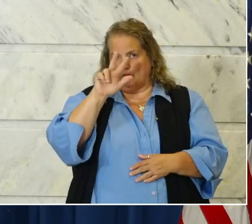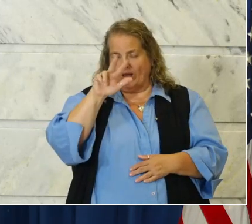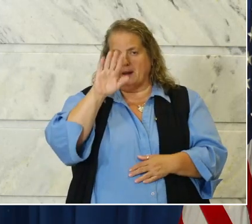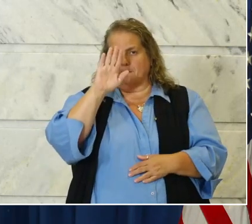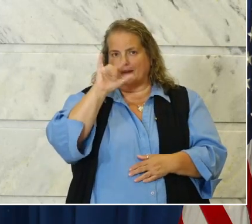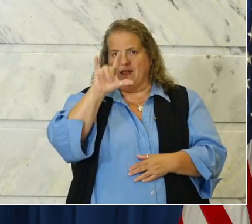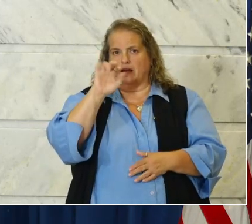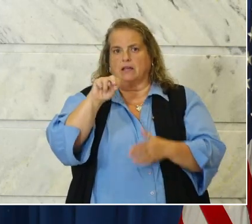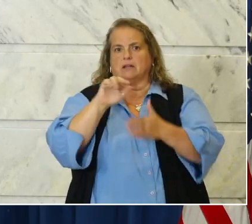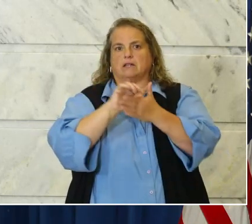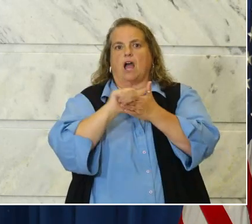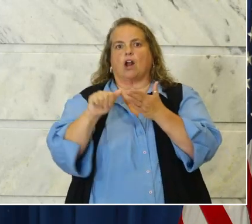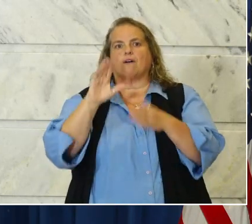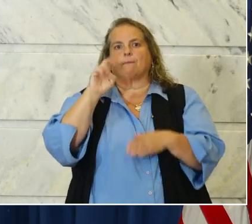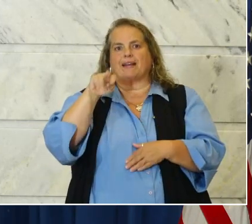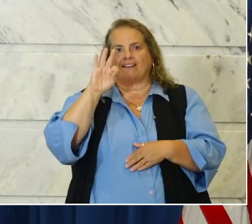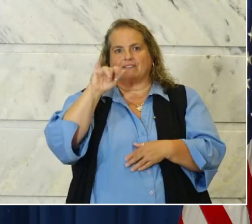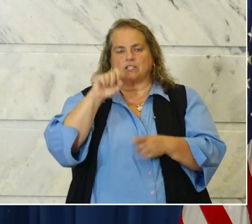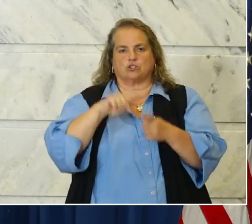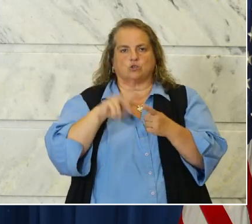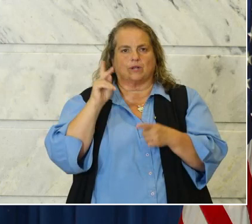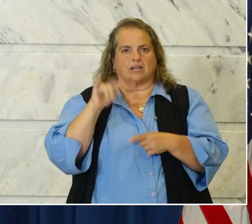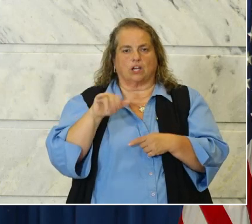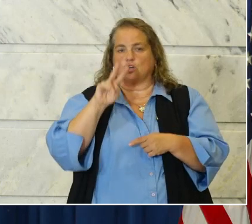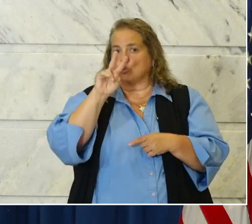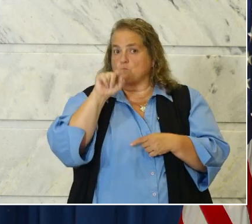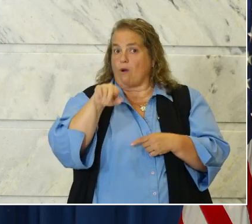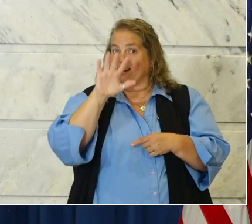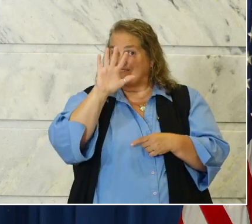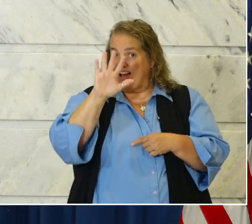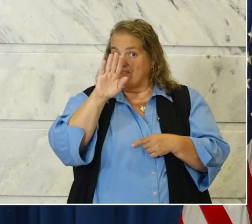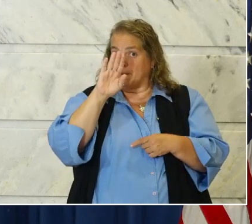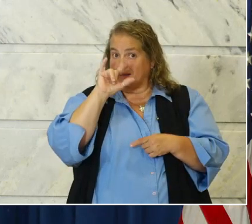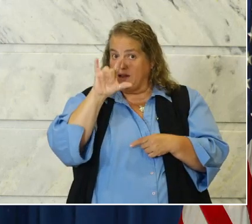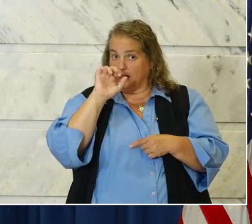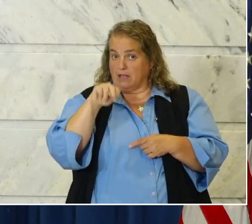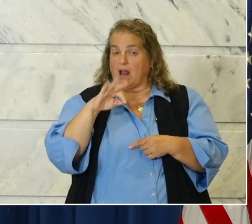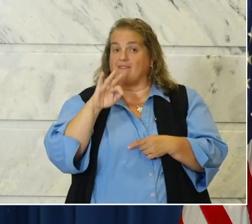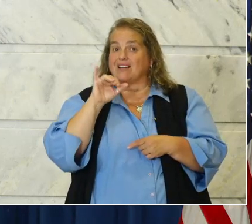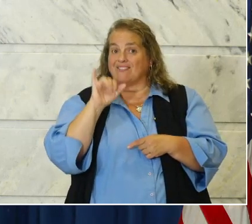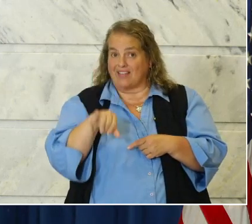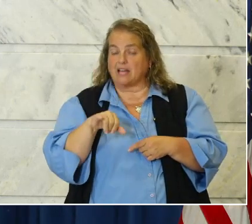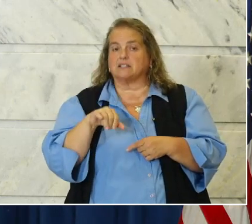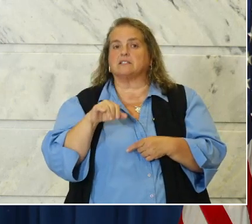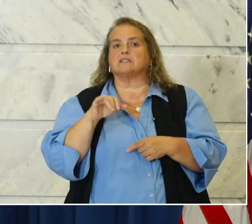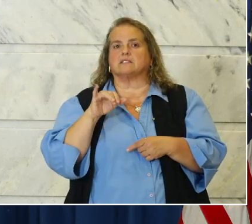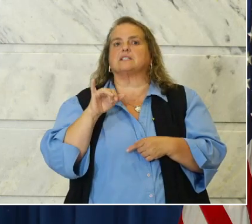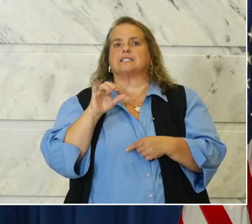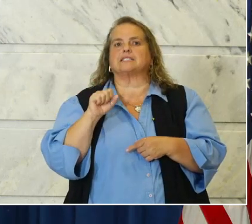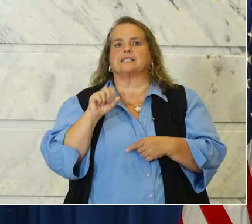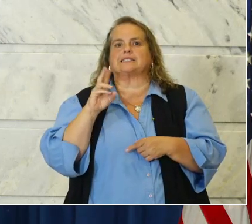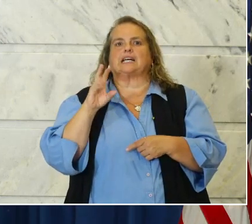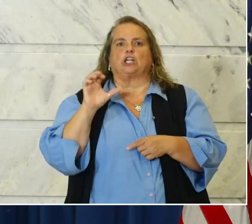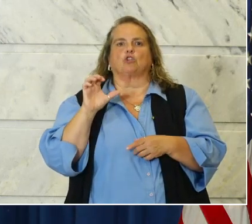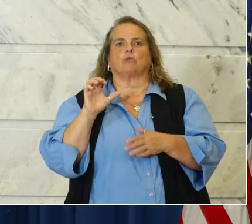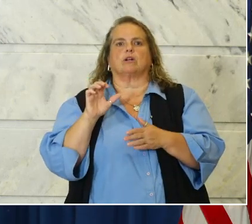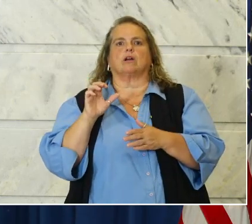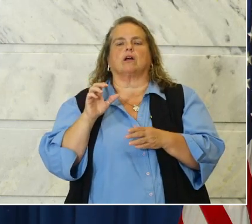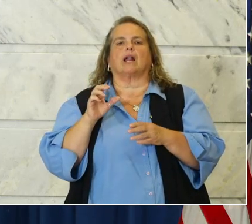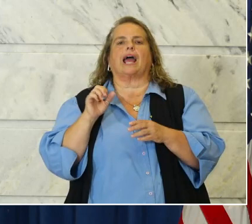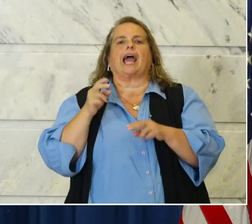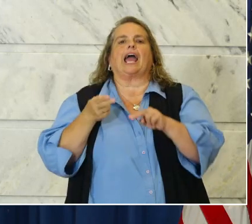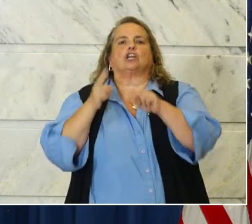benefits to Kentuckians. $2.5 billion of that has been of the $600 extra, the federal